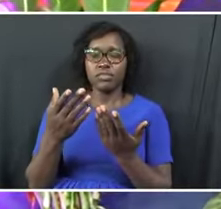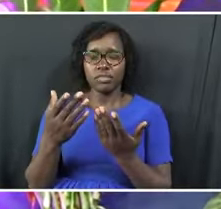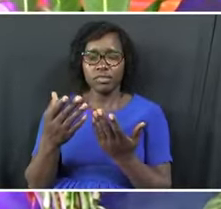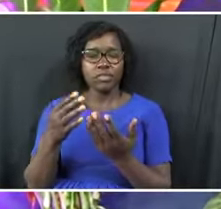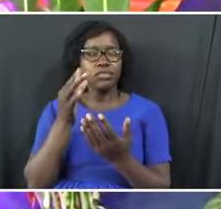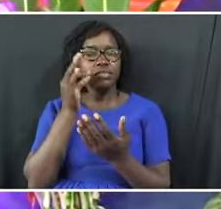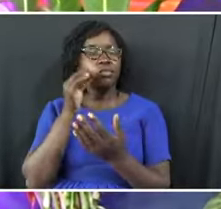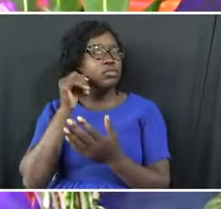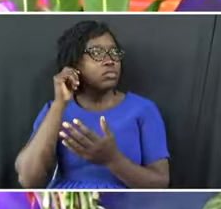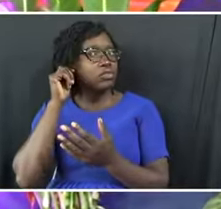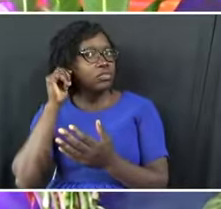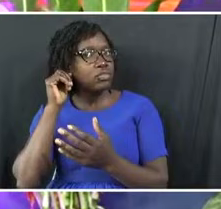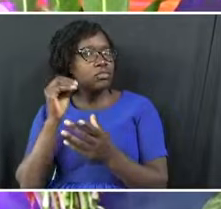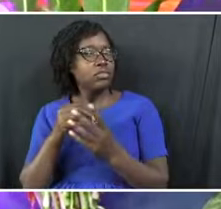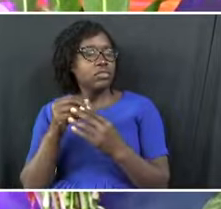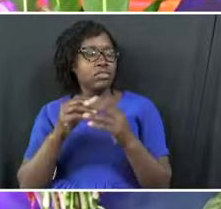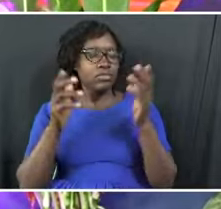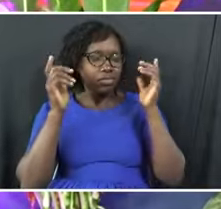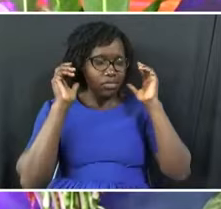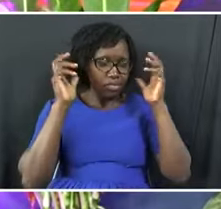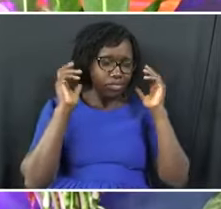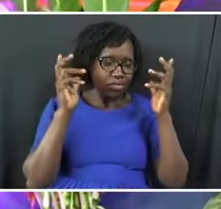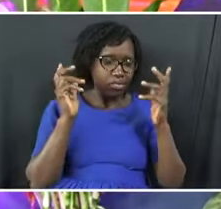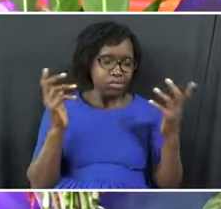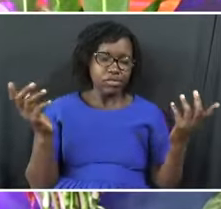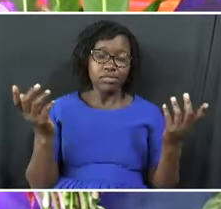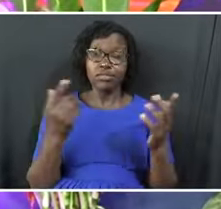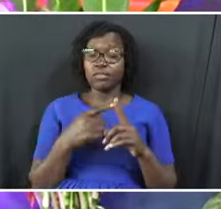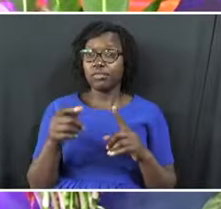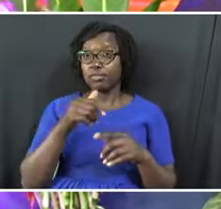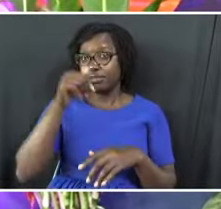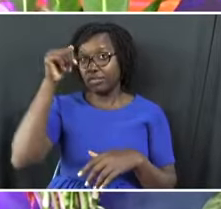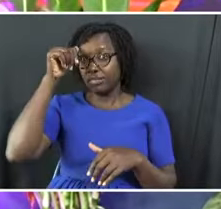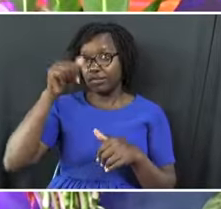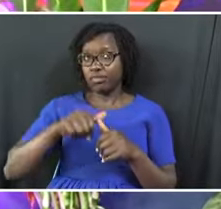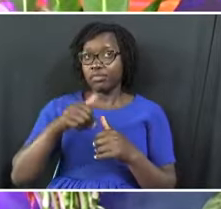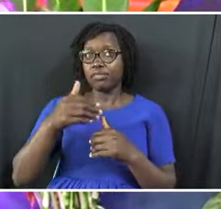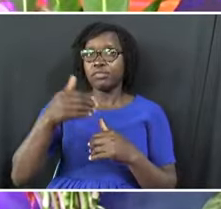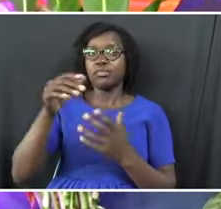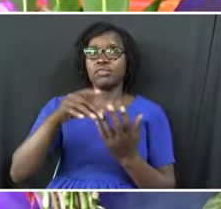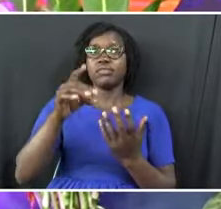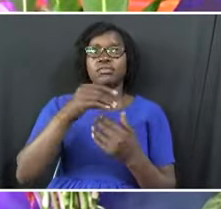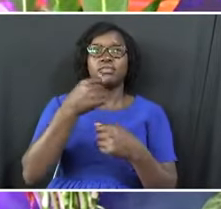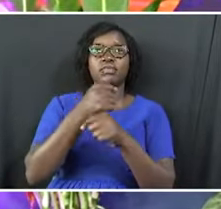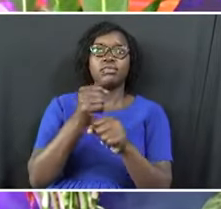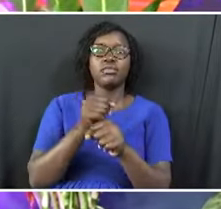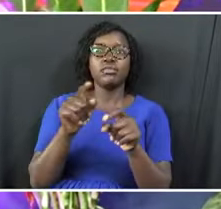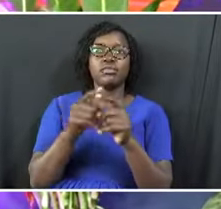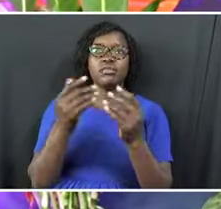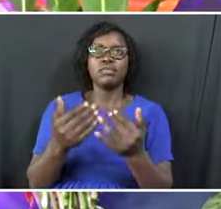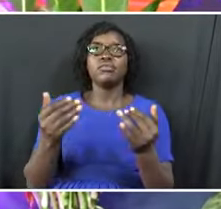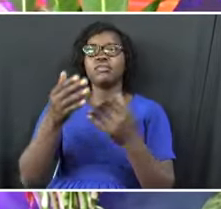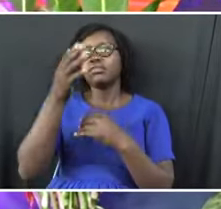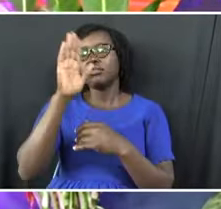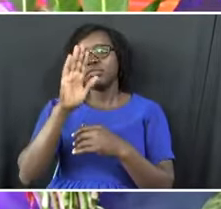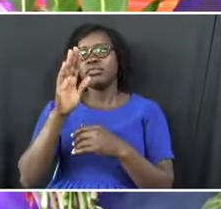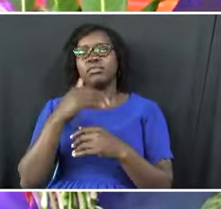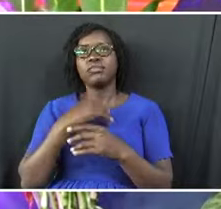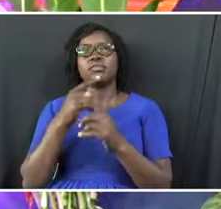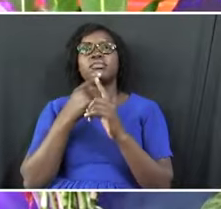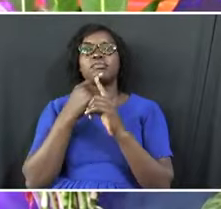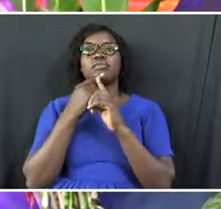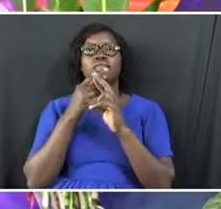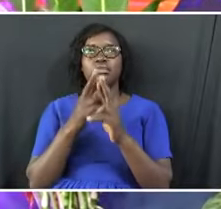the fruits of disobedience. But remember, every choice we make as children of God has